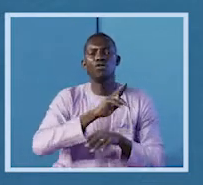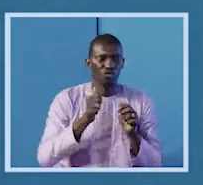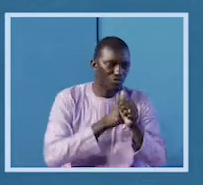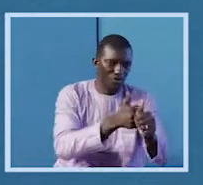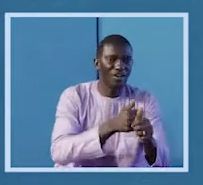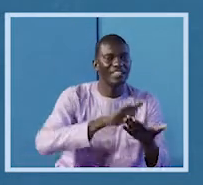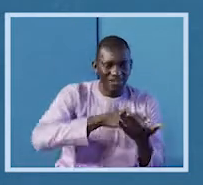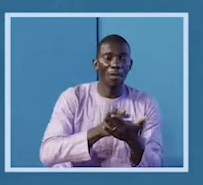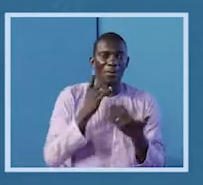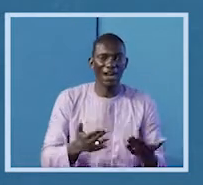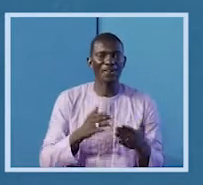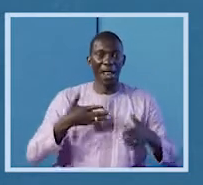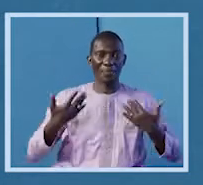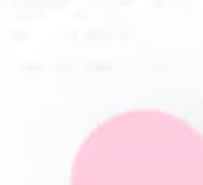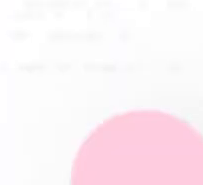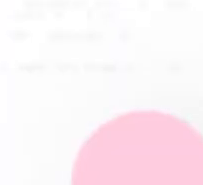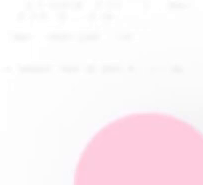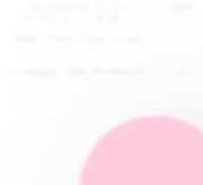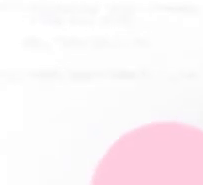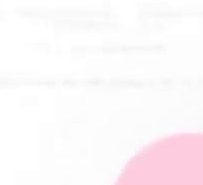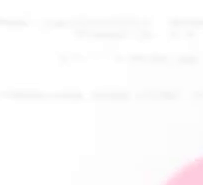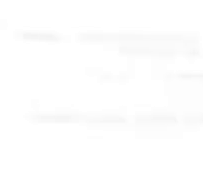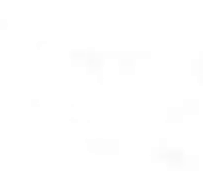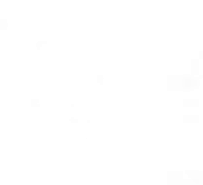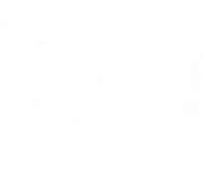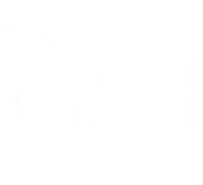young people. Let's take a look at that.